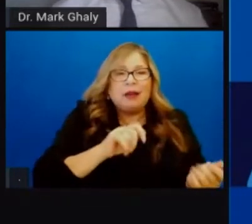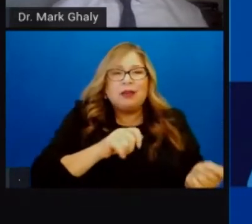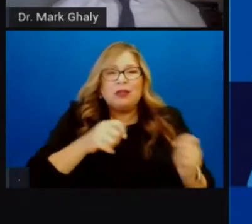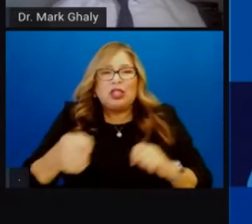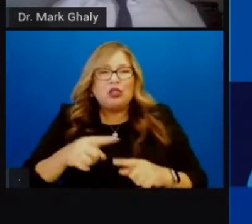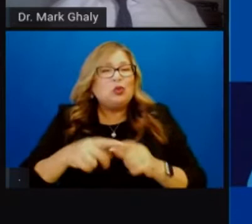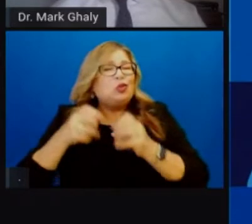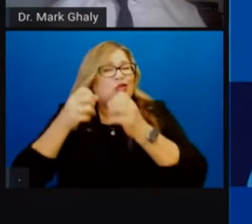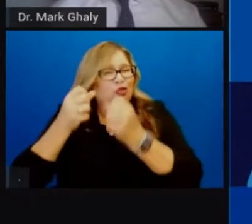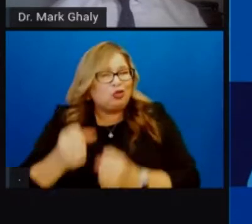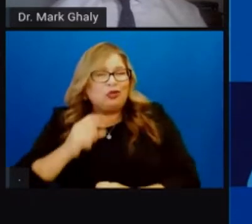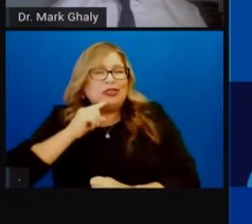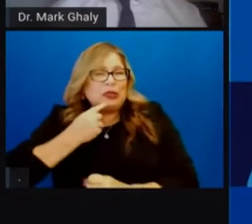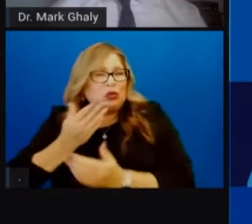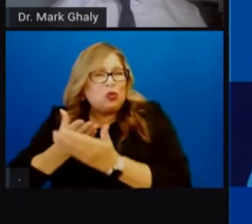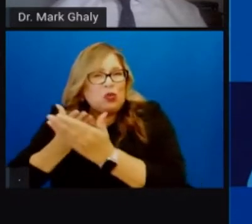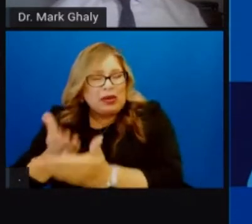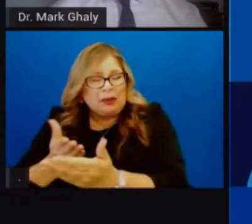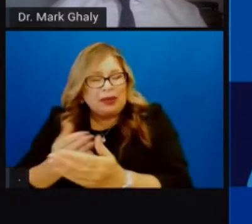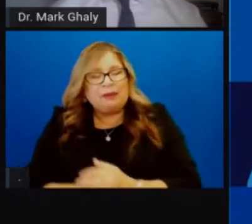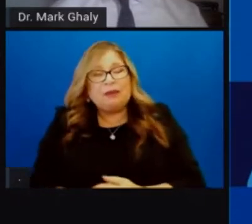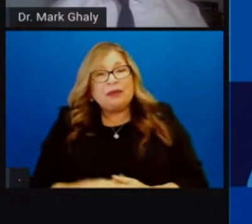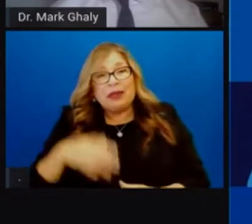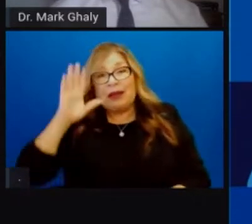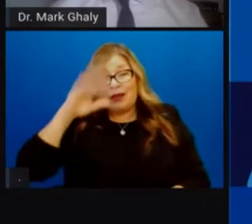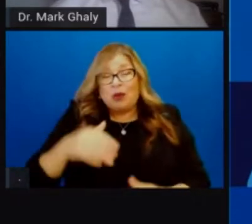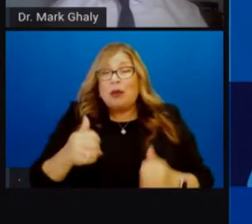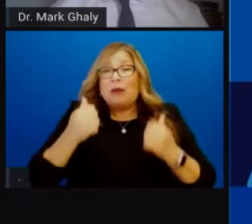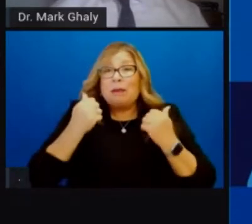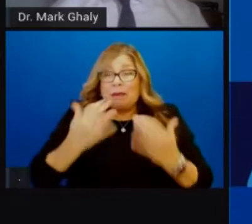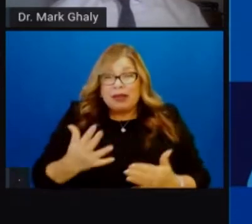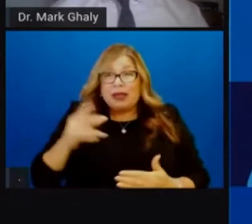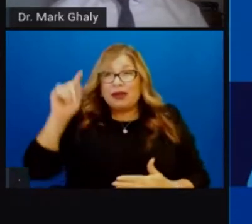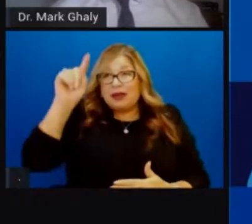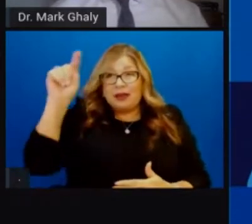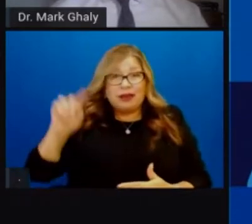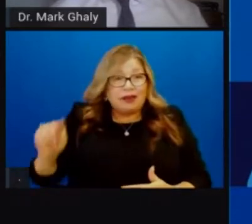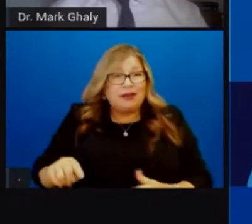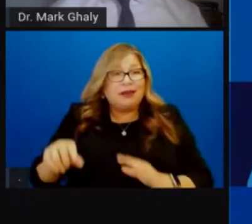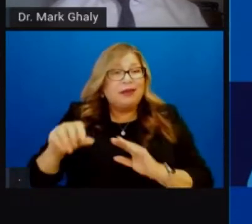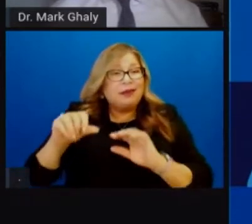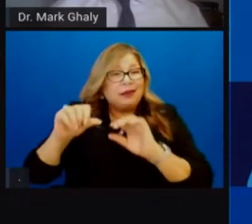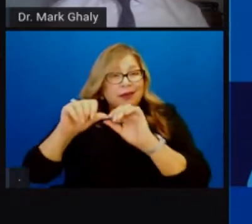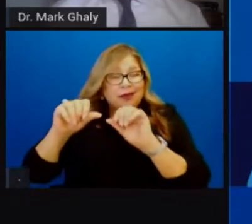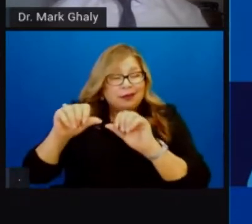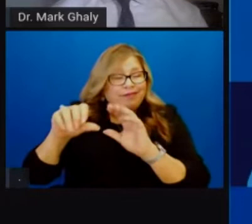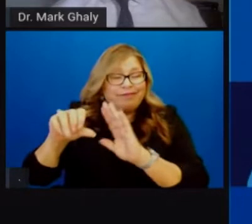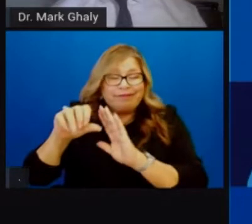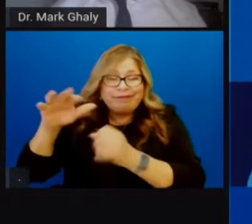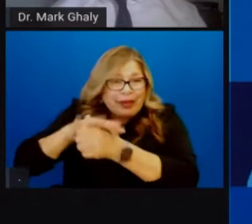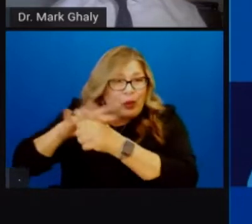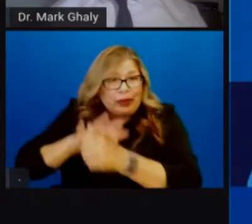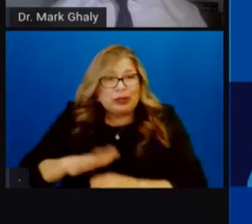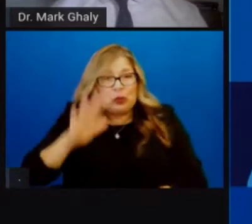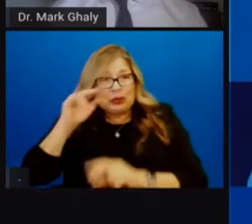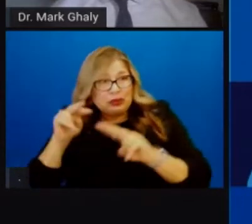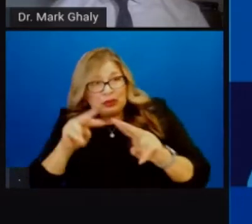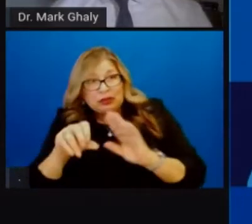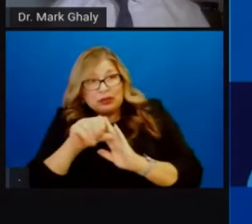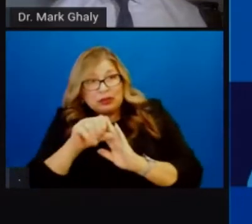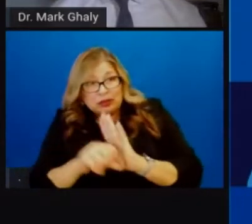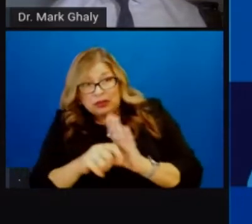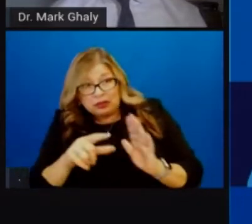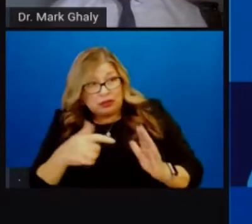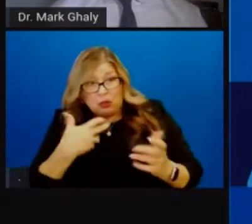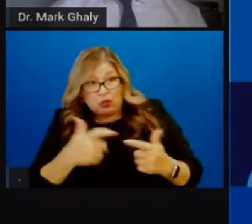I know a lot of jurisdictions are going to look to the state and our evidence to support a decision to continue